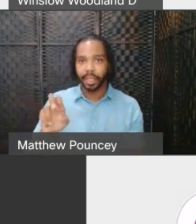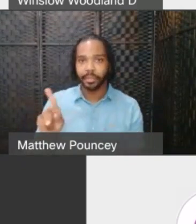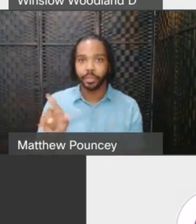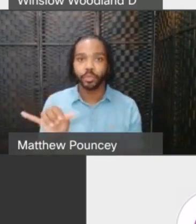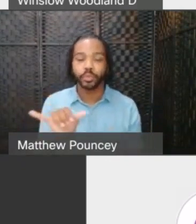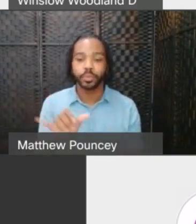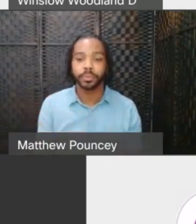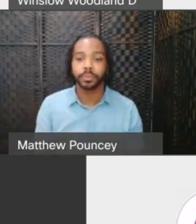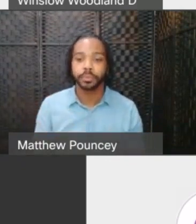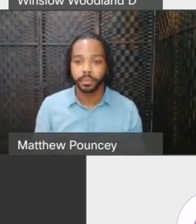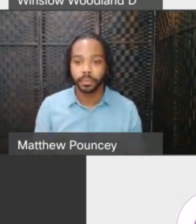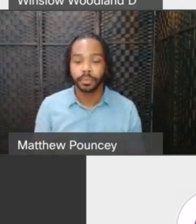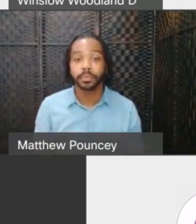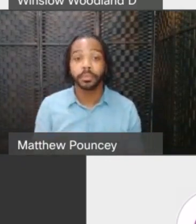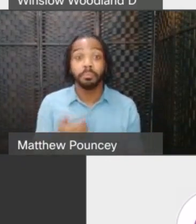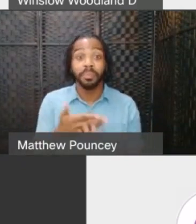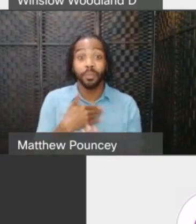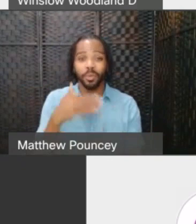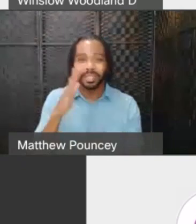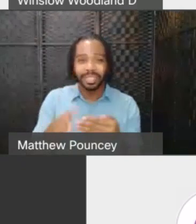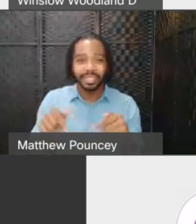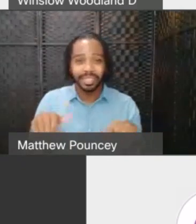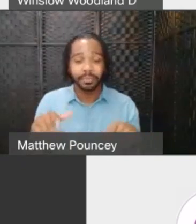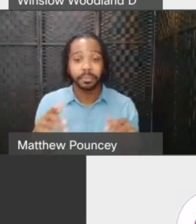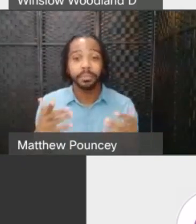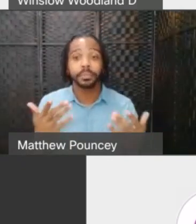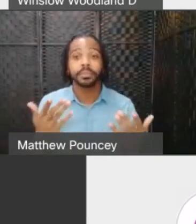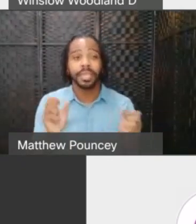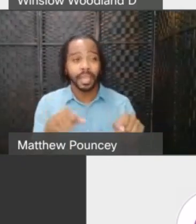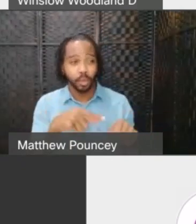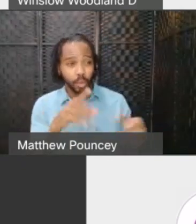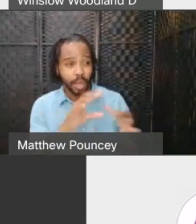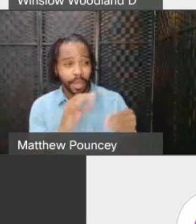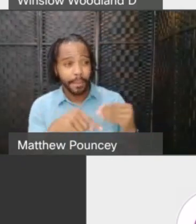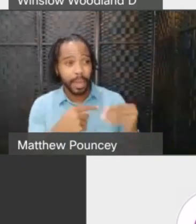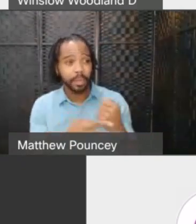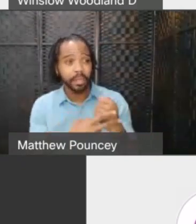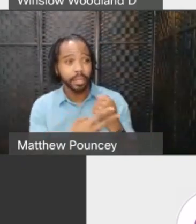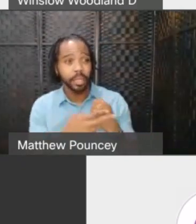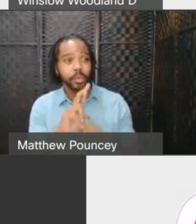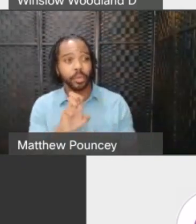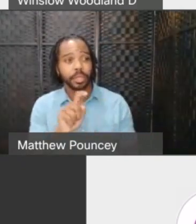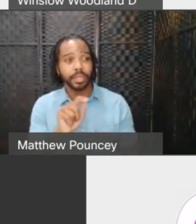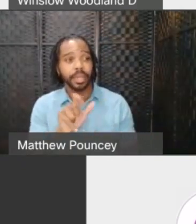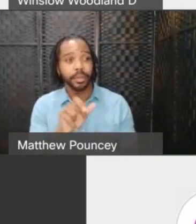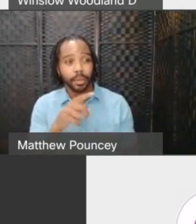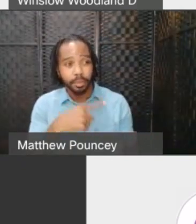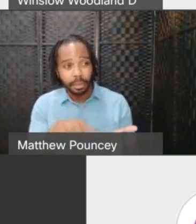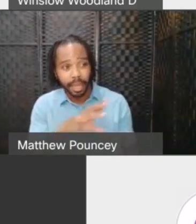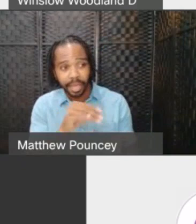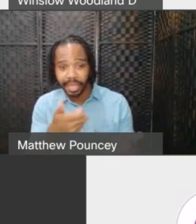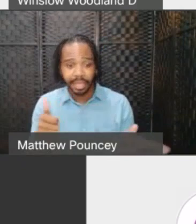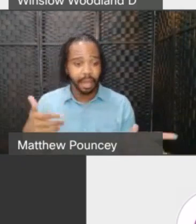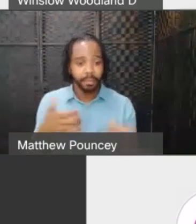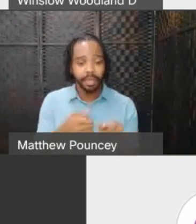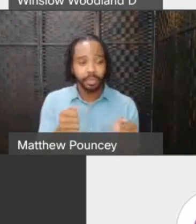well. Before we end, can you comment on the retainer payment, any update on how things stand, and an update on the